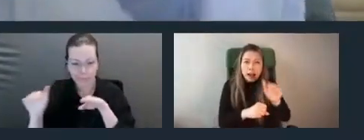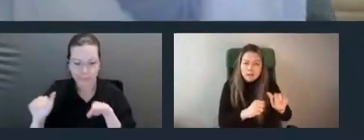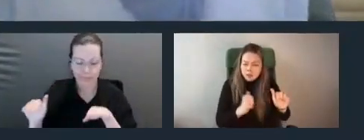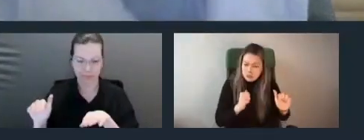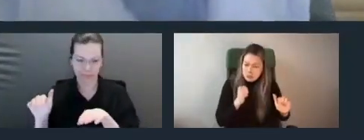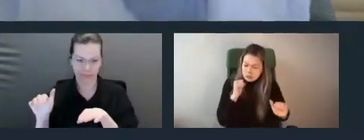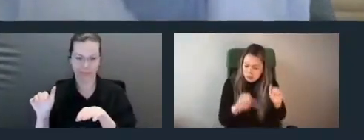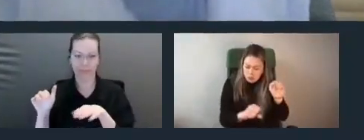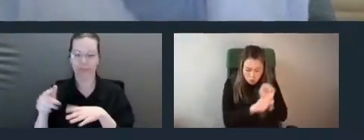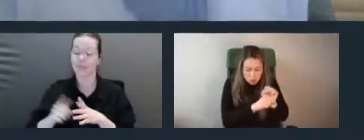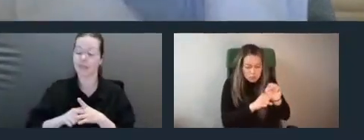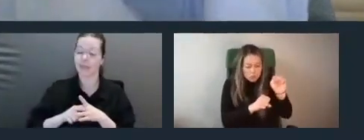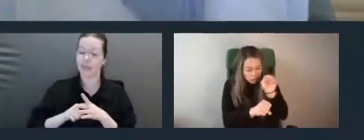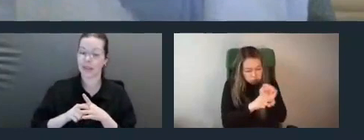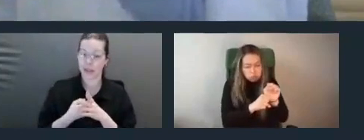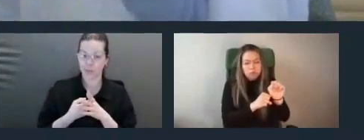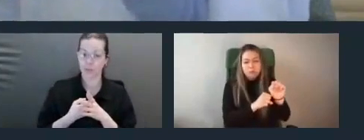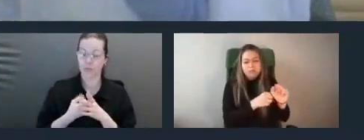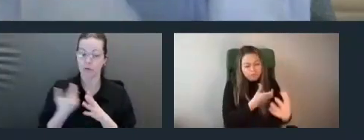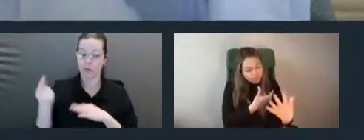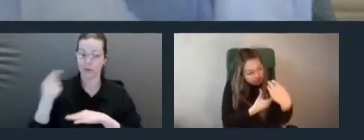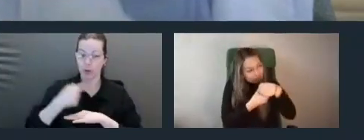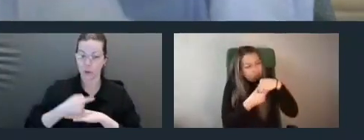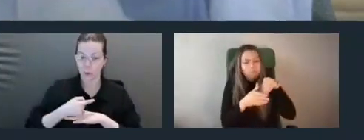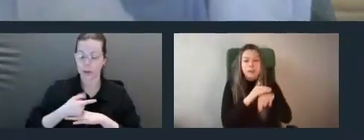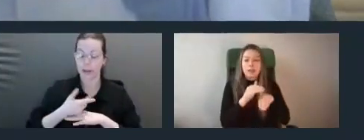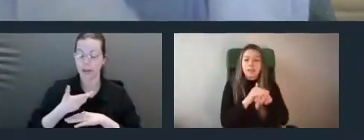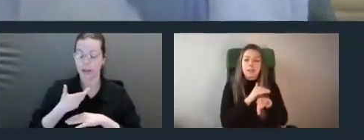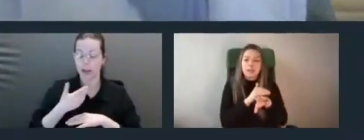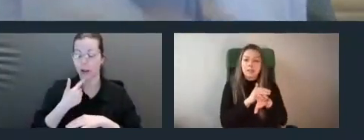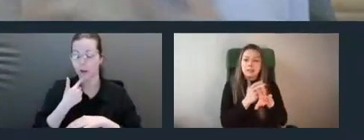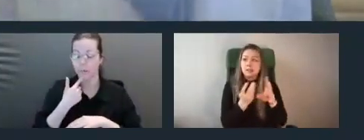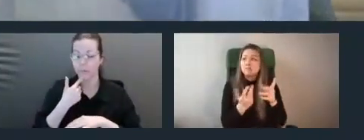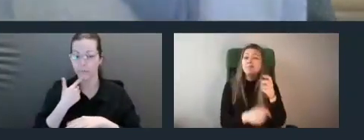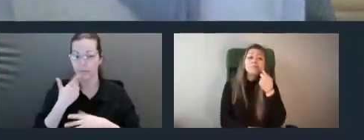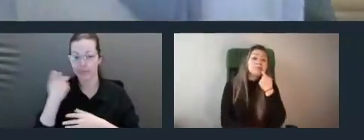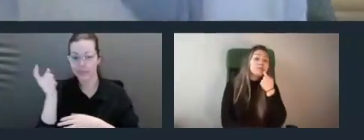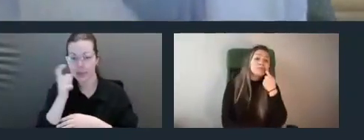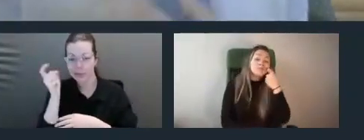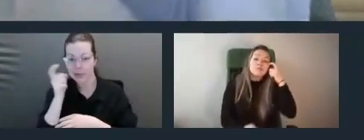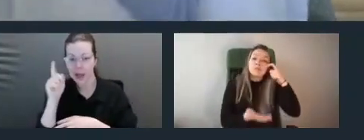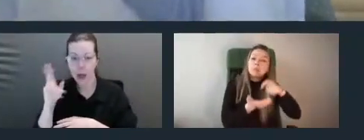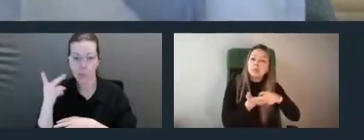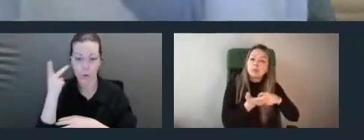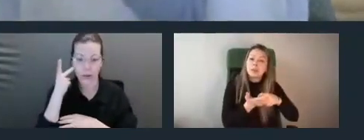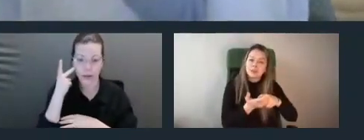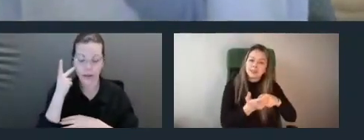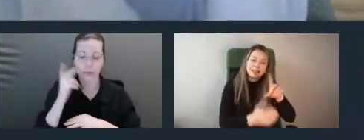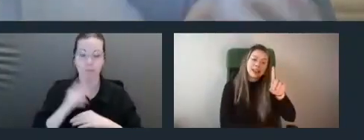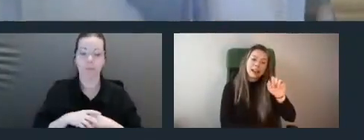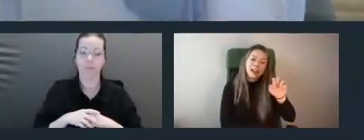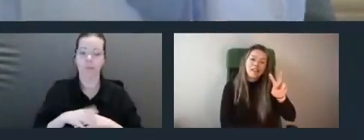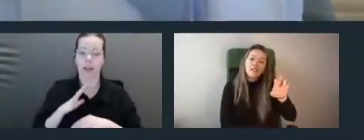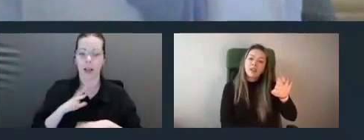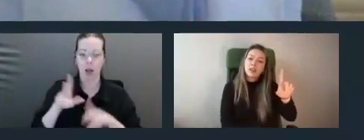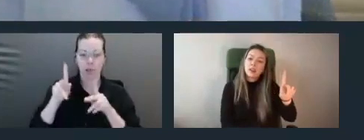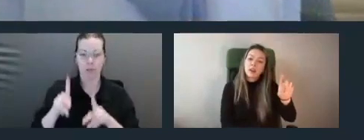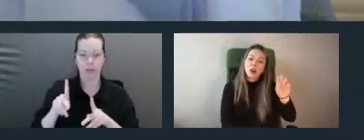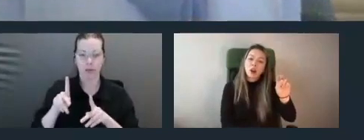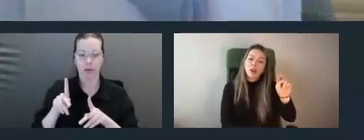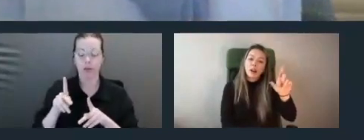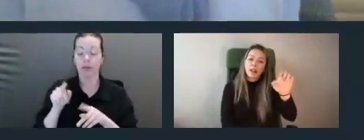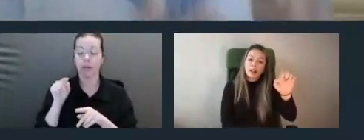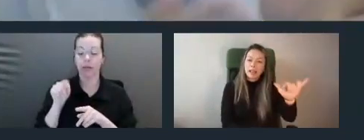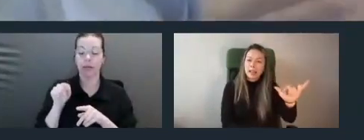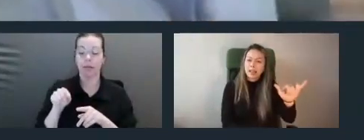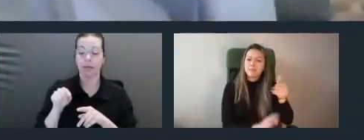Just yesterday, we recognized Lieutenant Governor David Onley, who also fought for access to